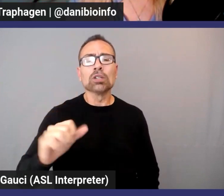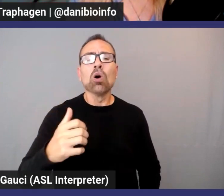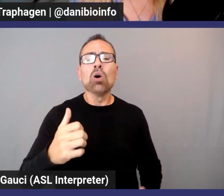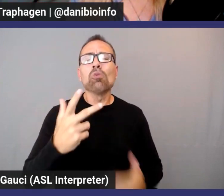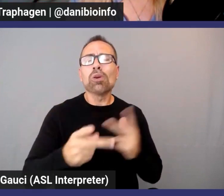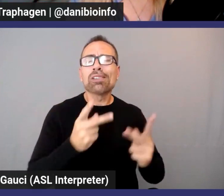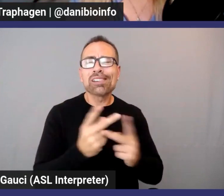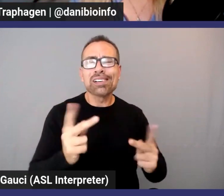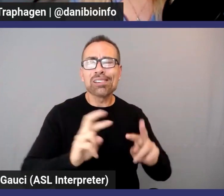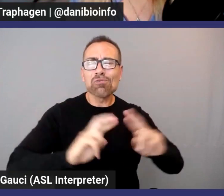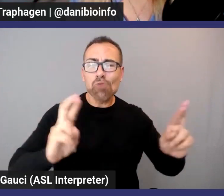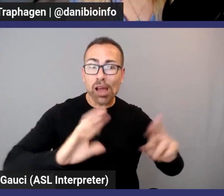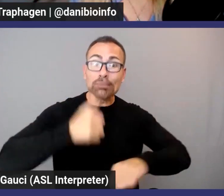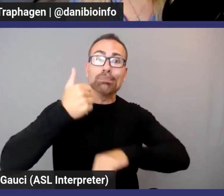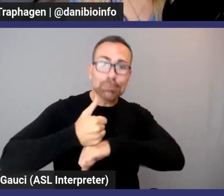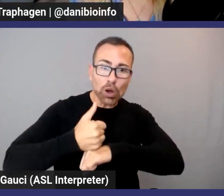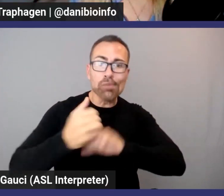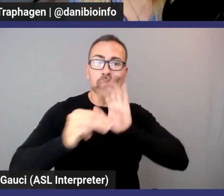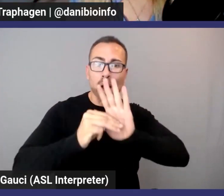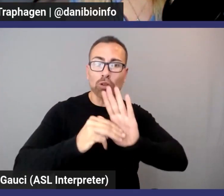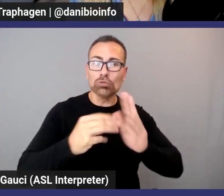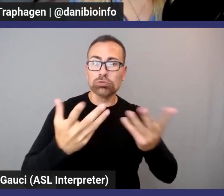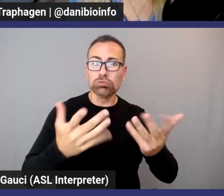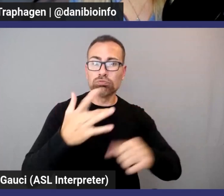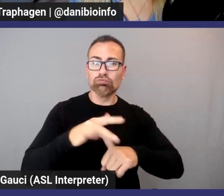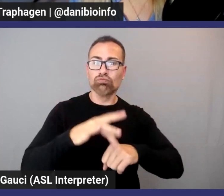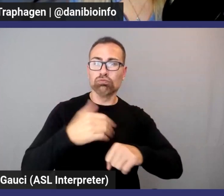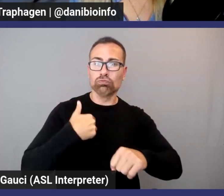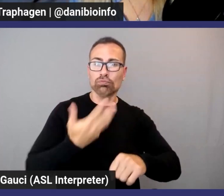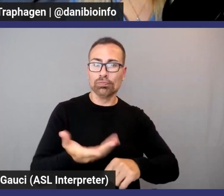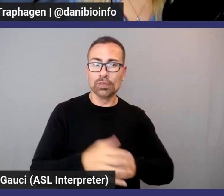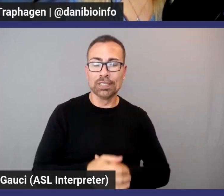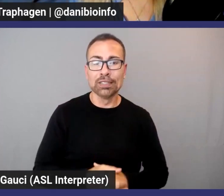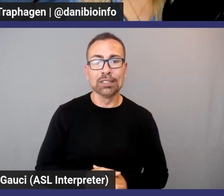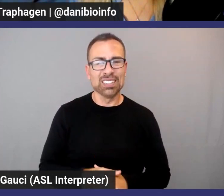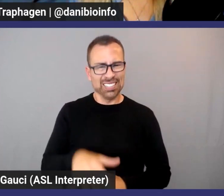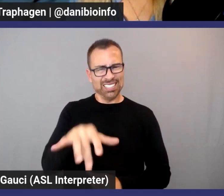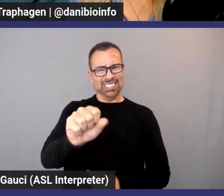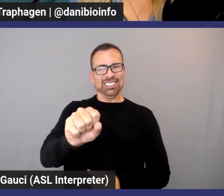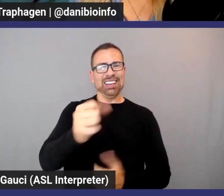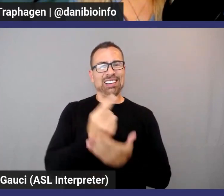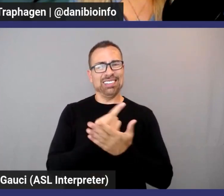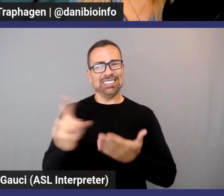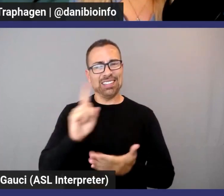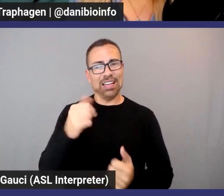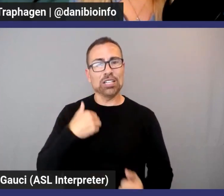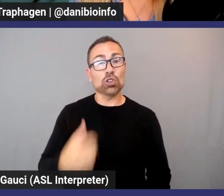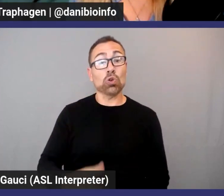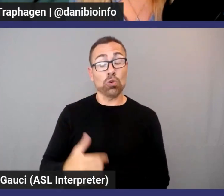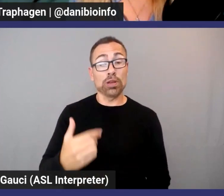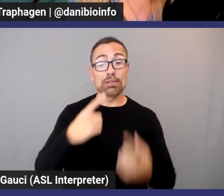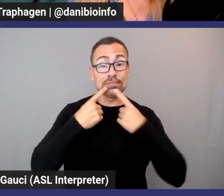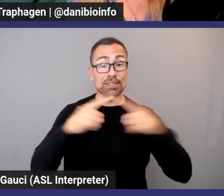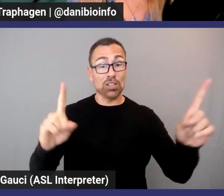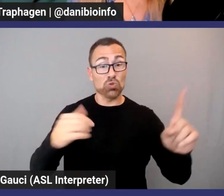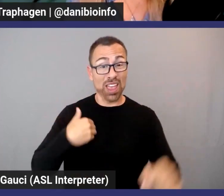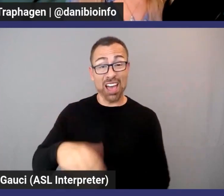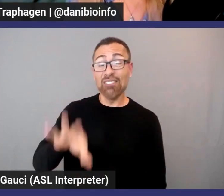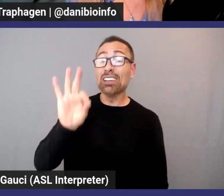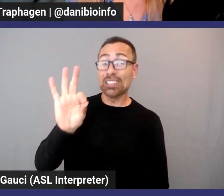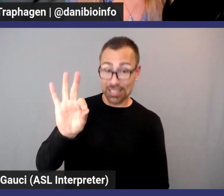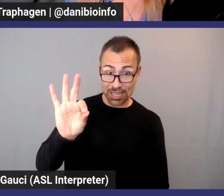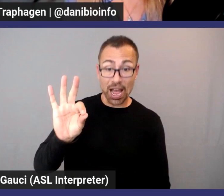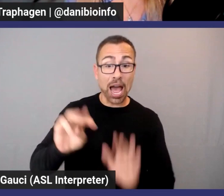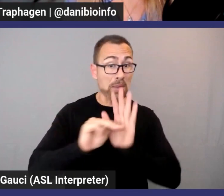to us? Can you maybe go into some details? Yeah. So just last week, we announced 9 ready-to-use models that SageMaker Canvas